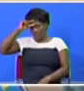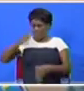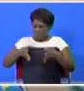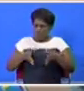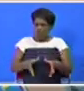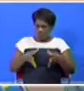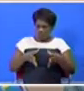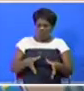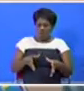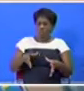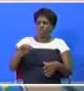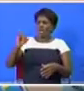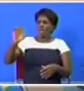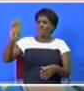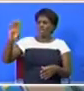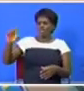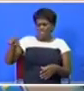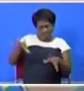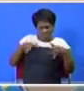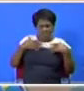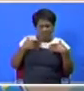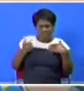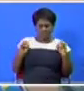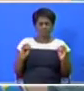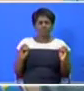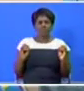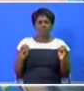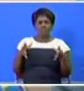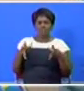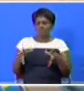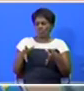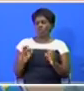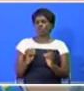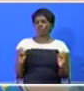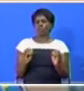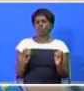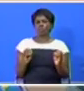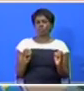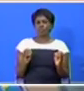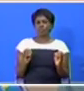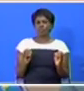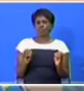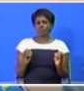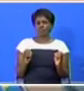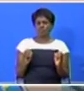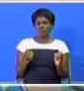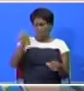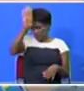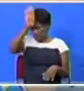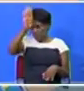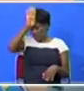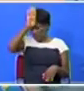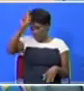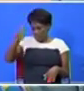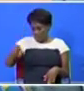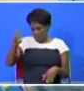IBC. IBC nasukuma tu. Si ati wanapenda. Wanasukuma tu mpaka muende Dubai. Mpaka tuende Dubai. Nasema